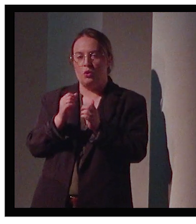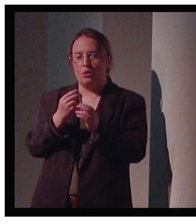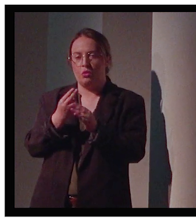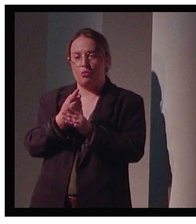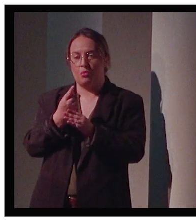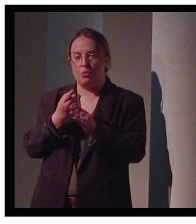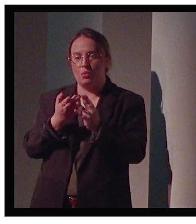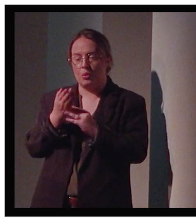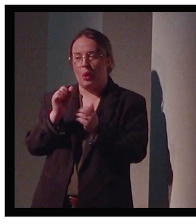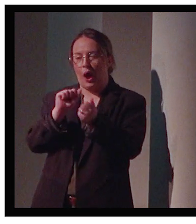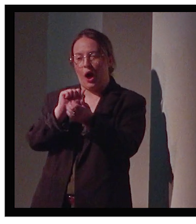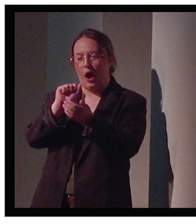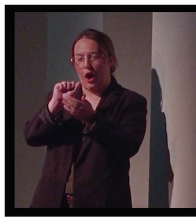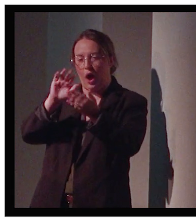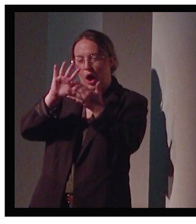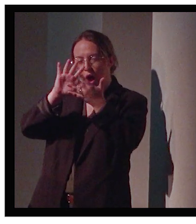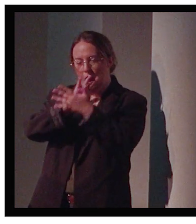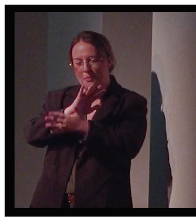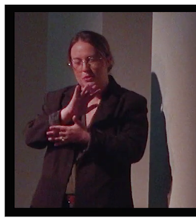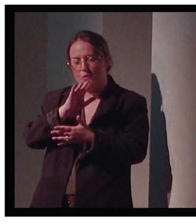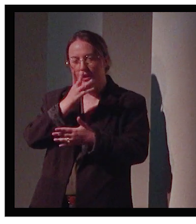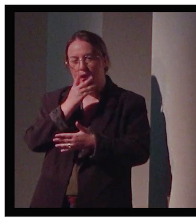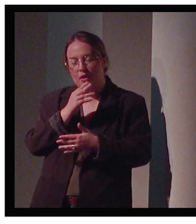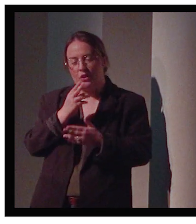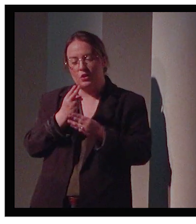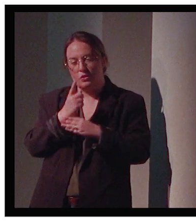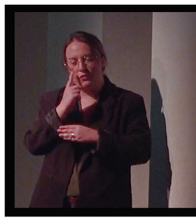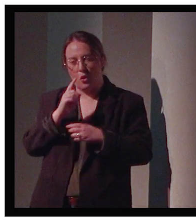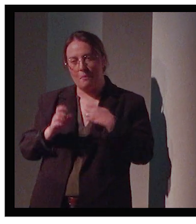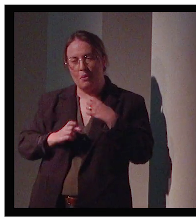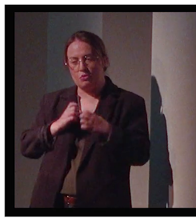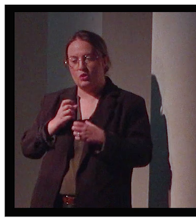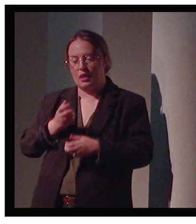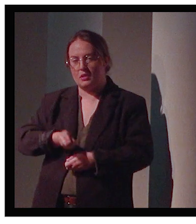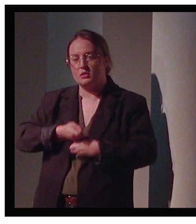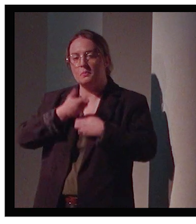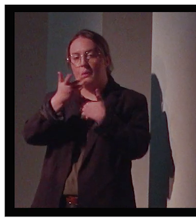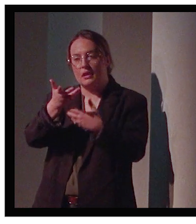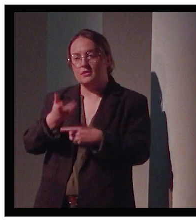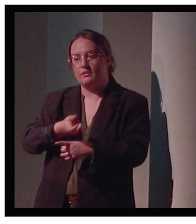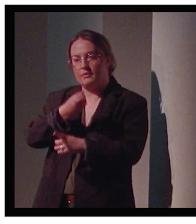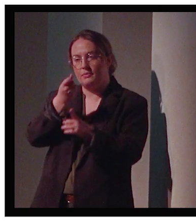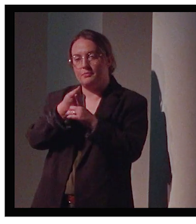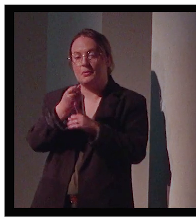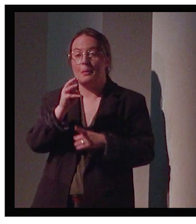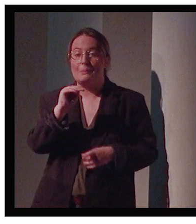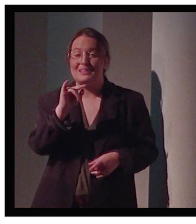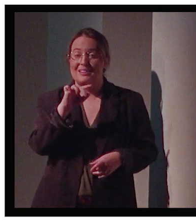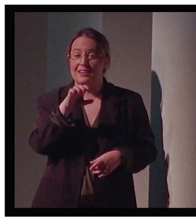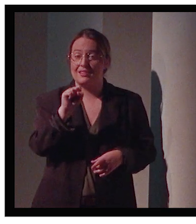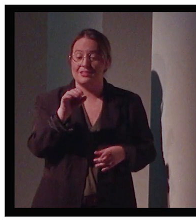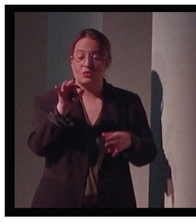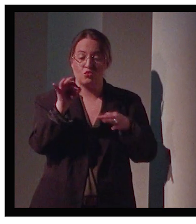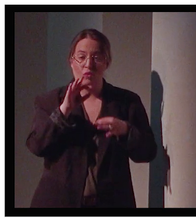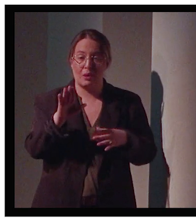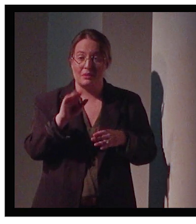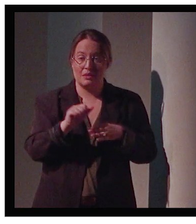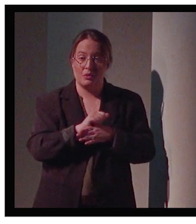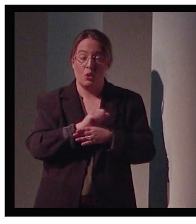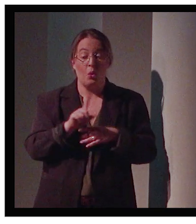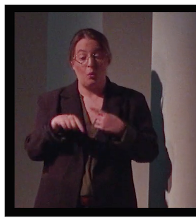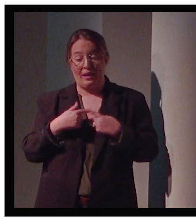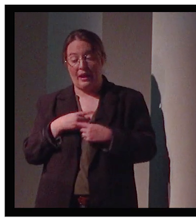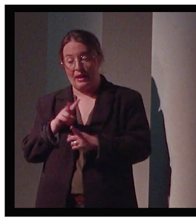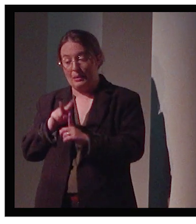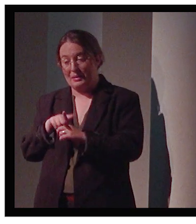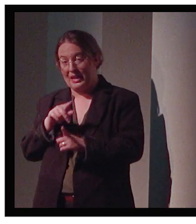for emotional and expressive effect. As Matisse described his practice, quote, "When I apply green, that does